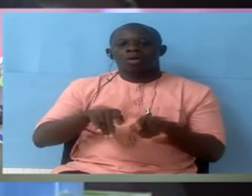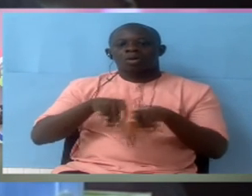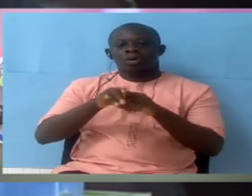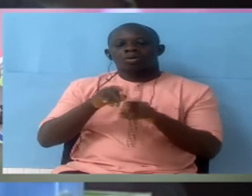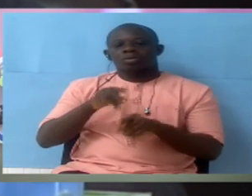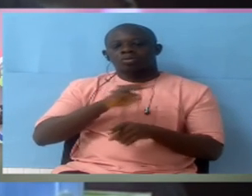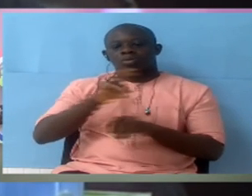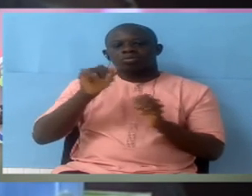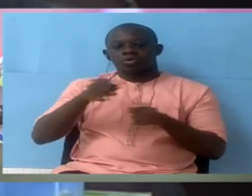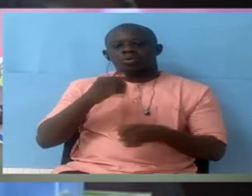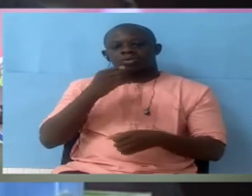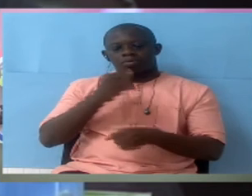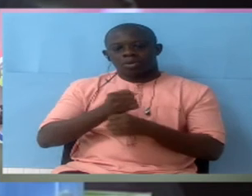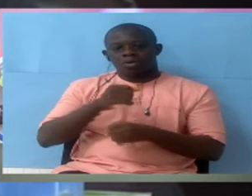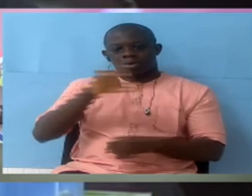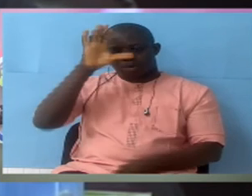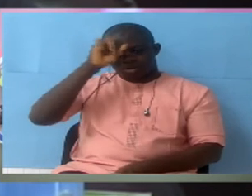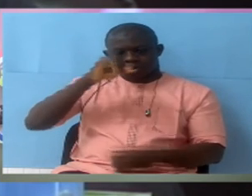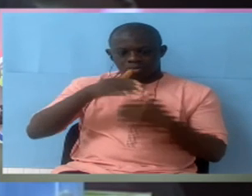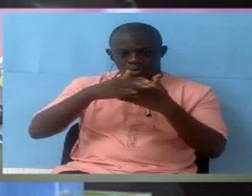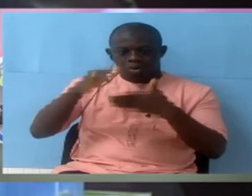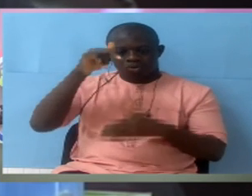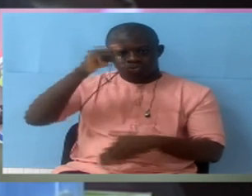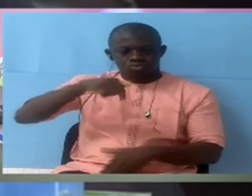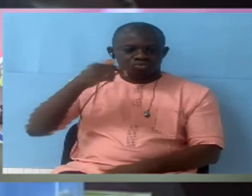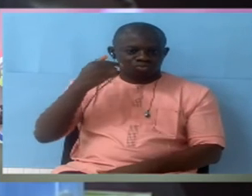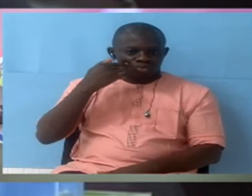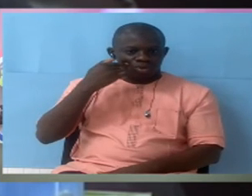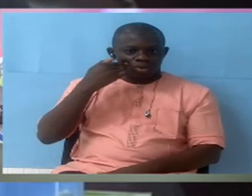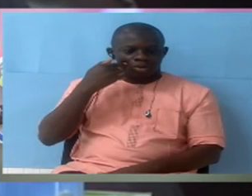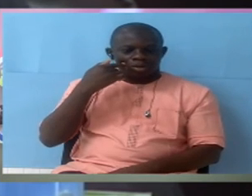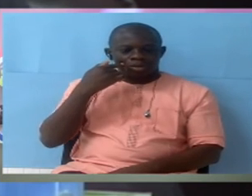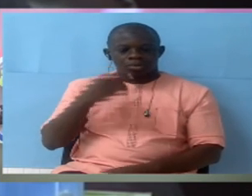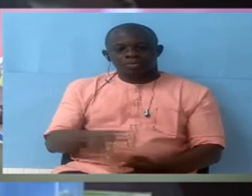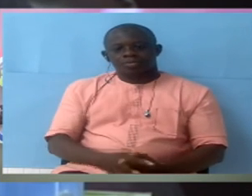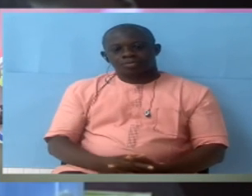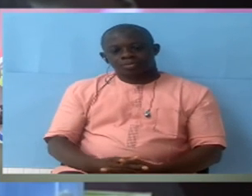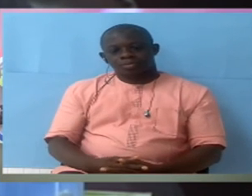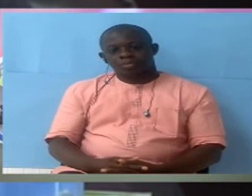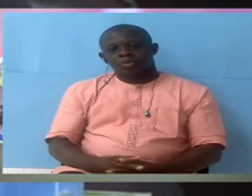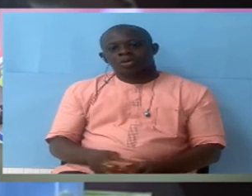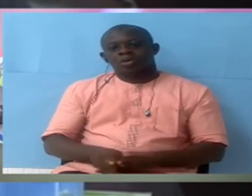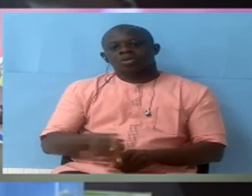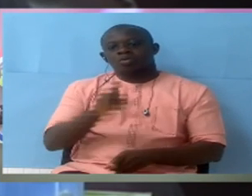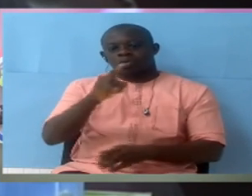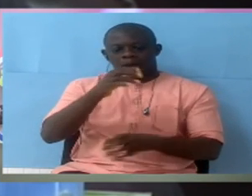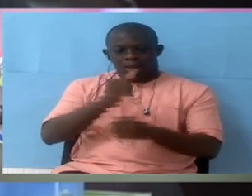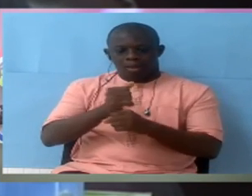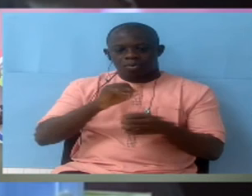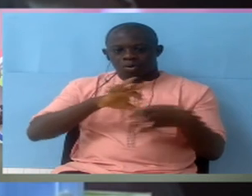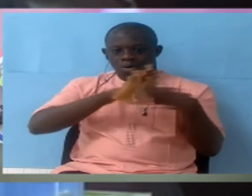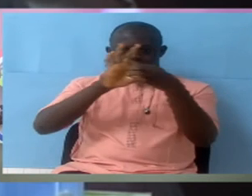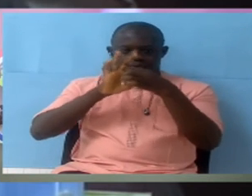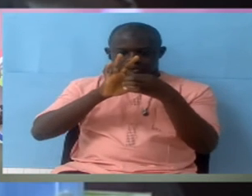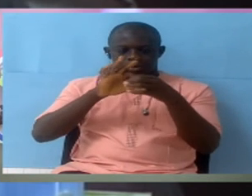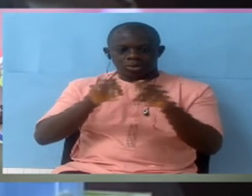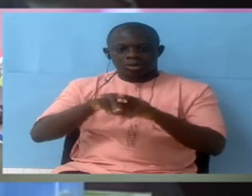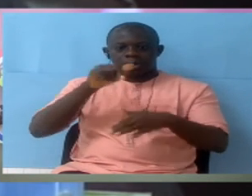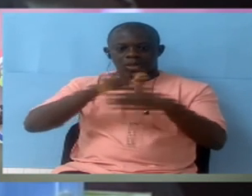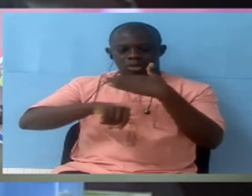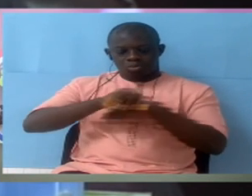that coherent today but you assist the organization in its